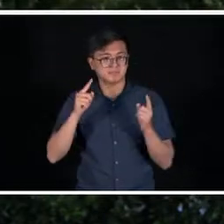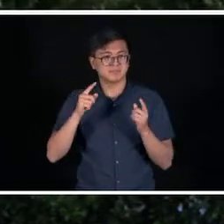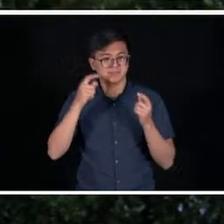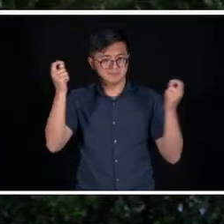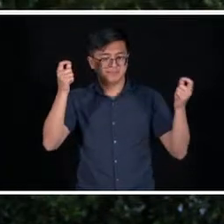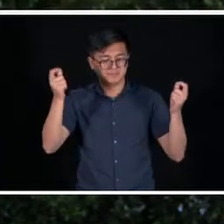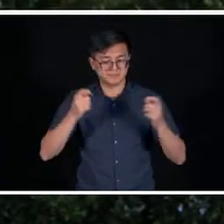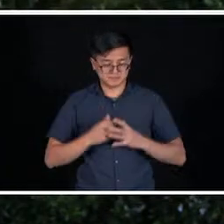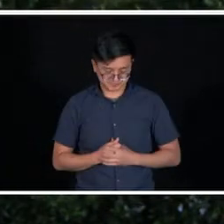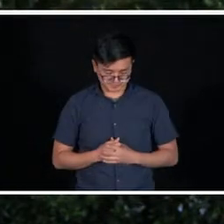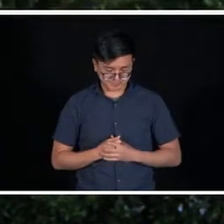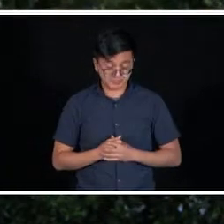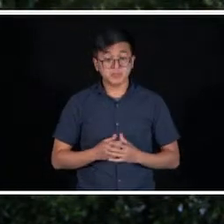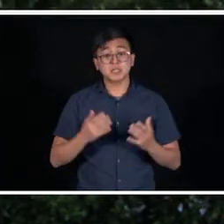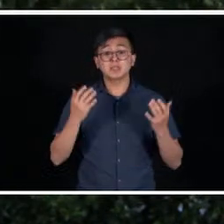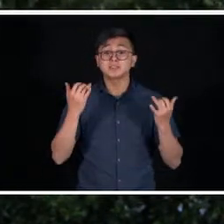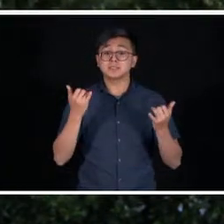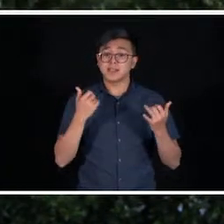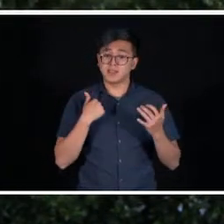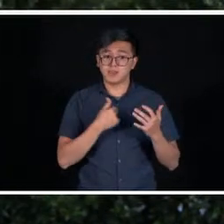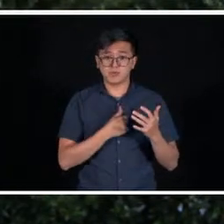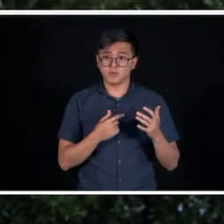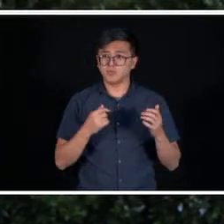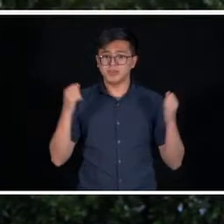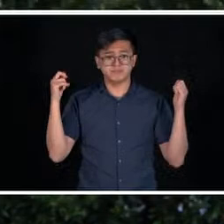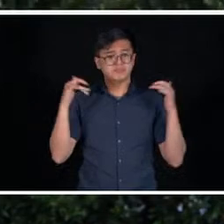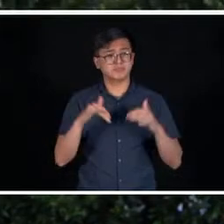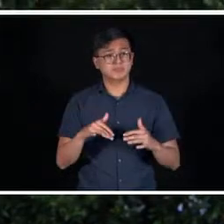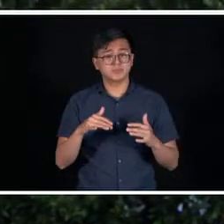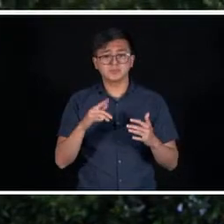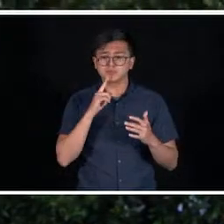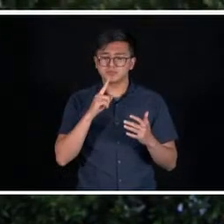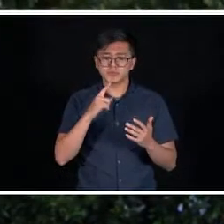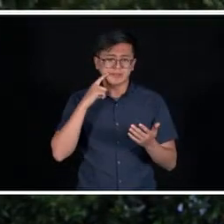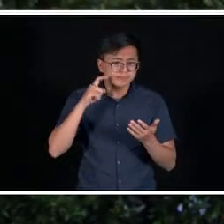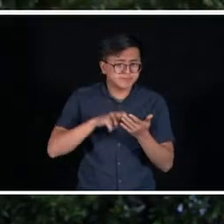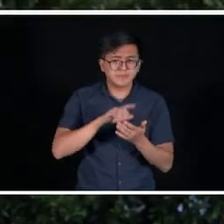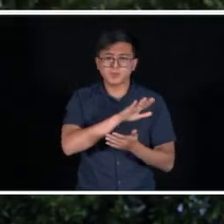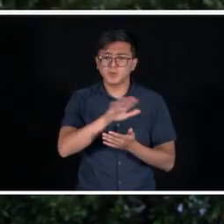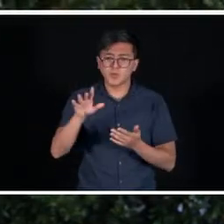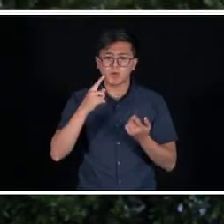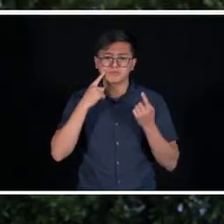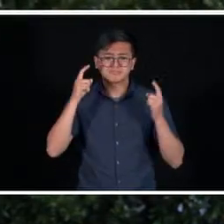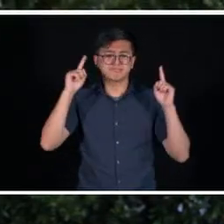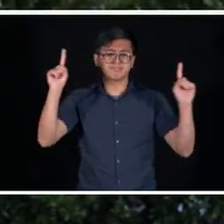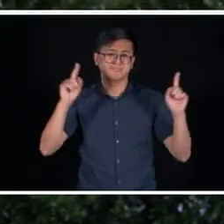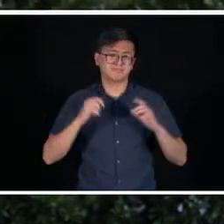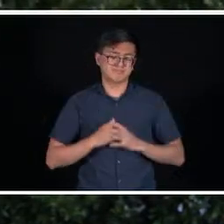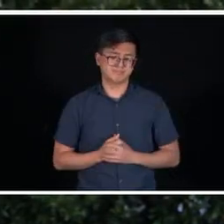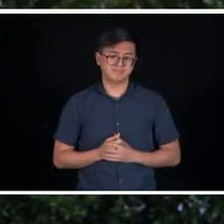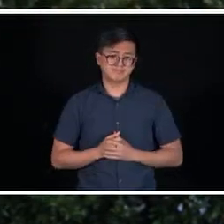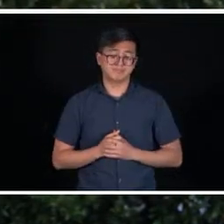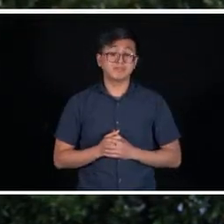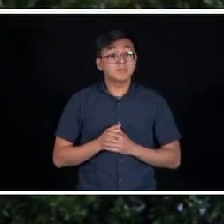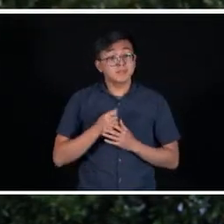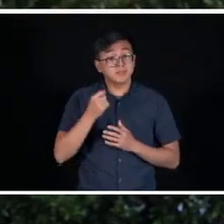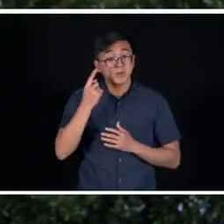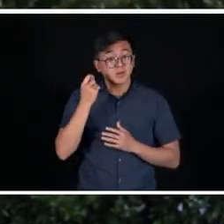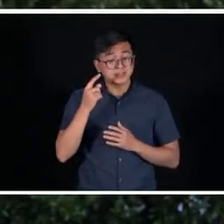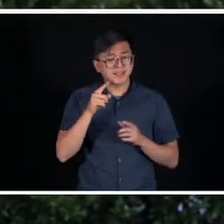Today, we gather not only to recognize the remarkable achievements of our students, but